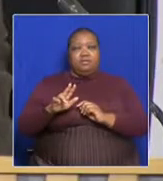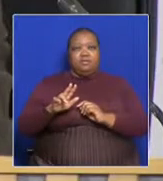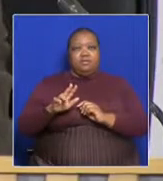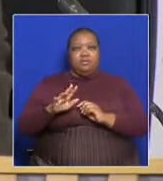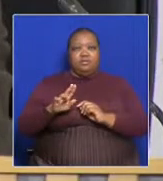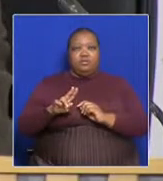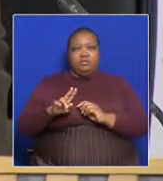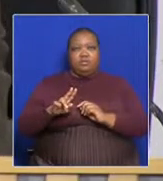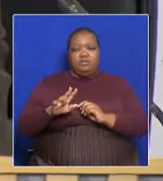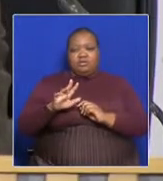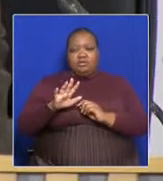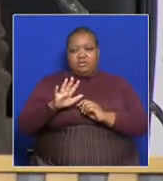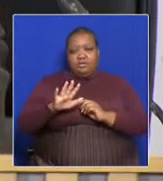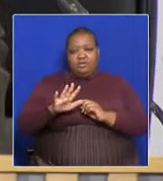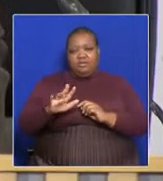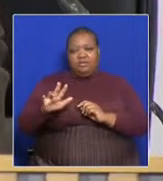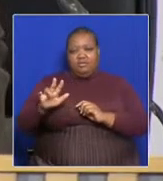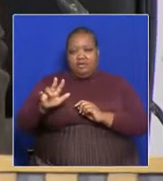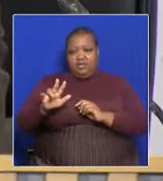582.